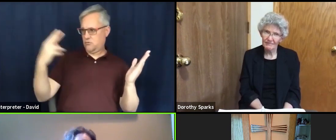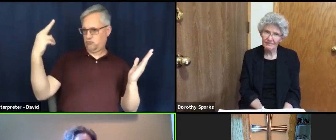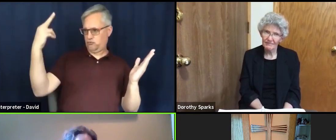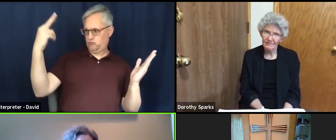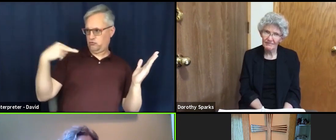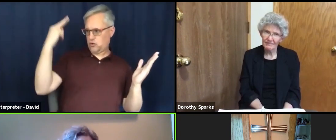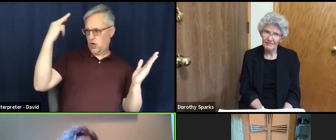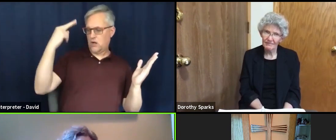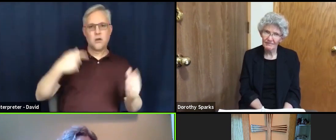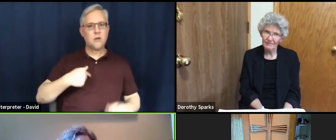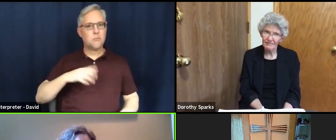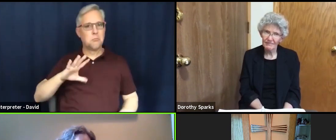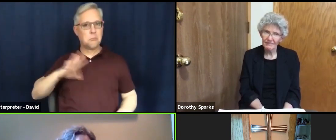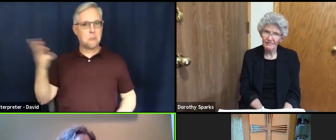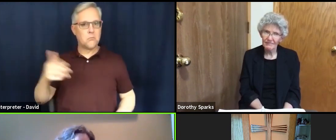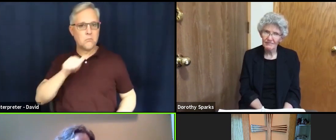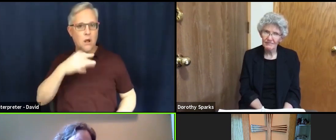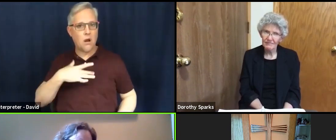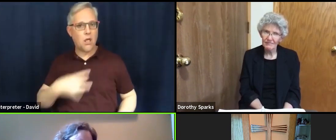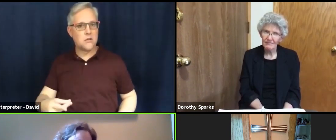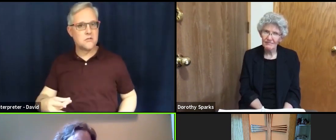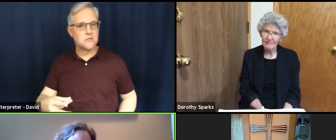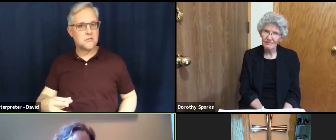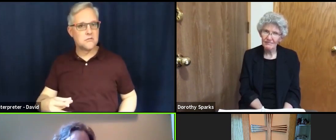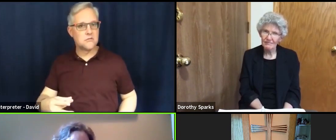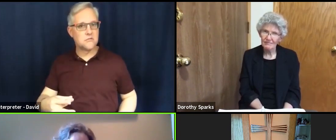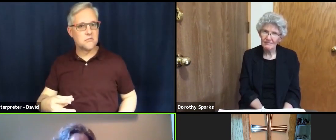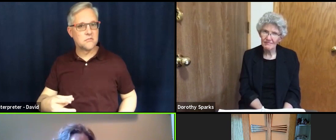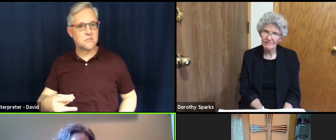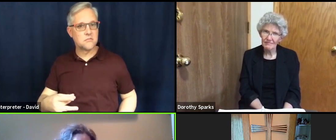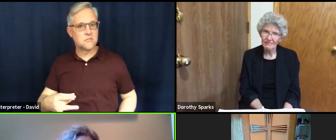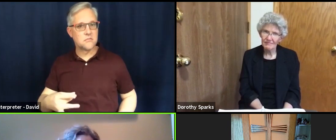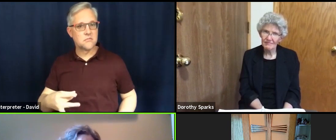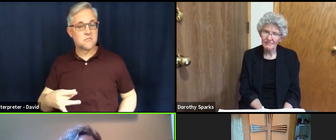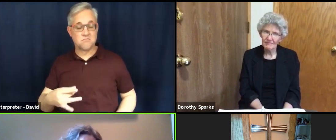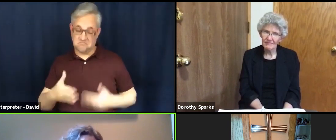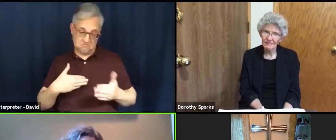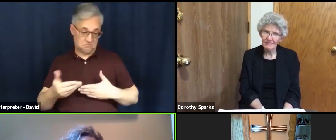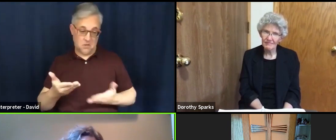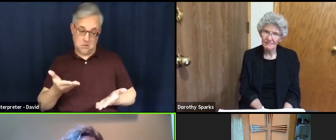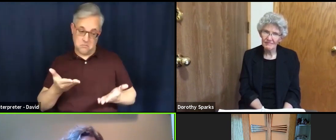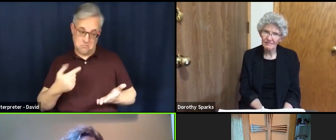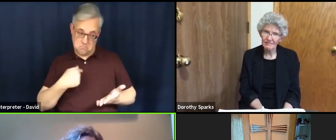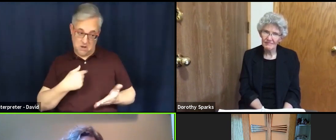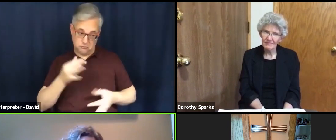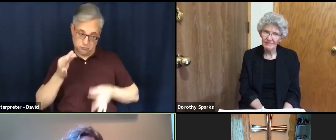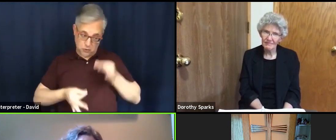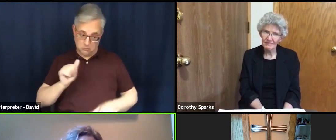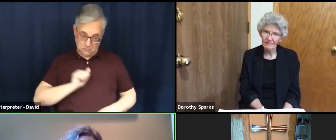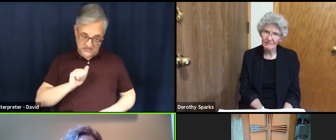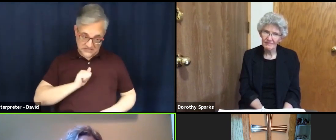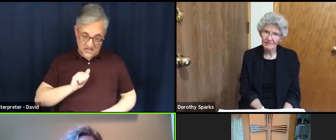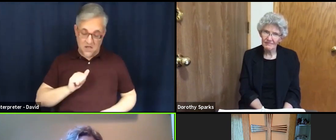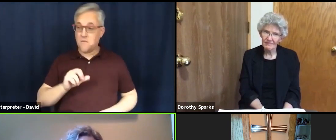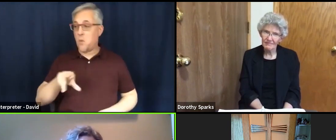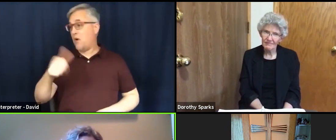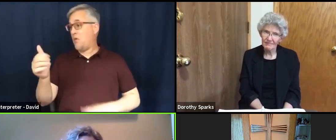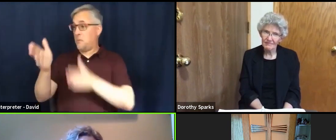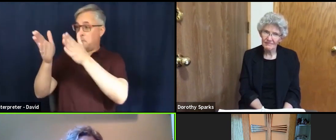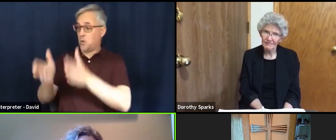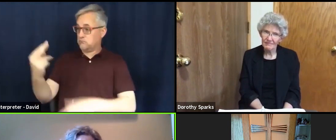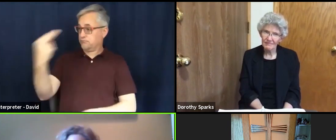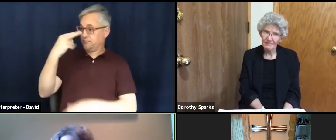Whether we are judging ourselves or someone else is judging us, it never, ever feels good. It doesn't feel